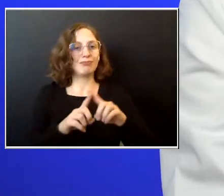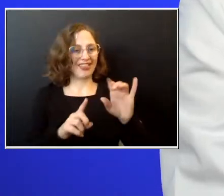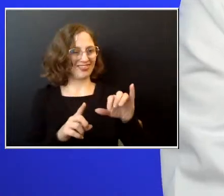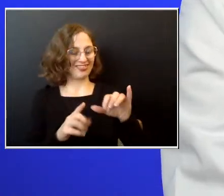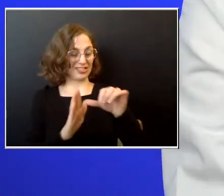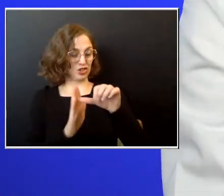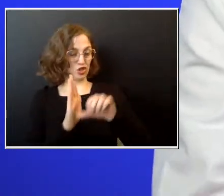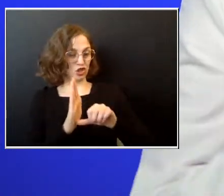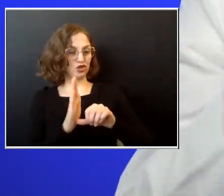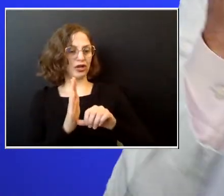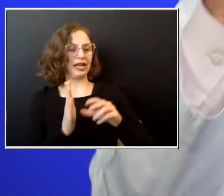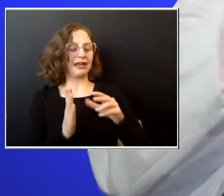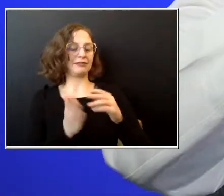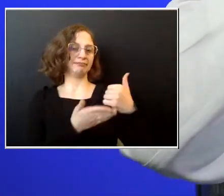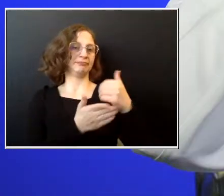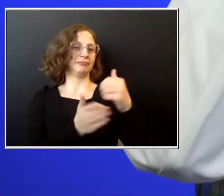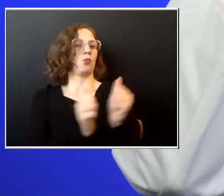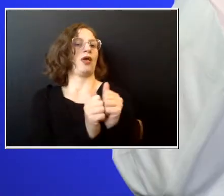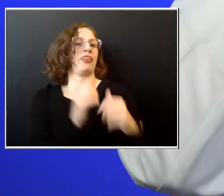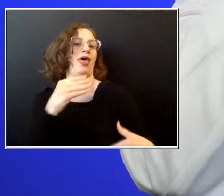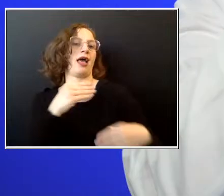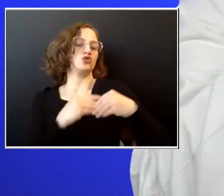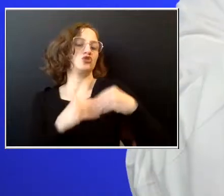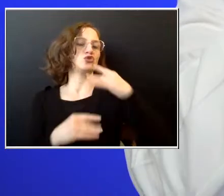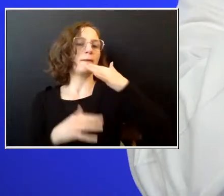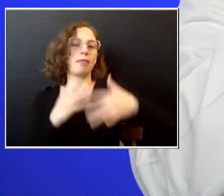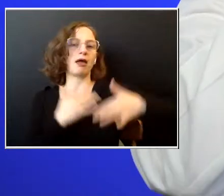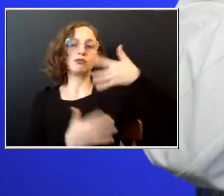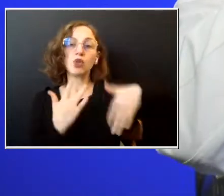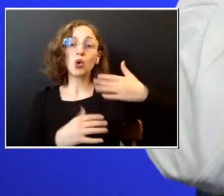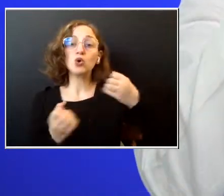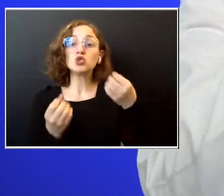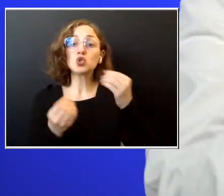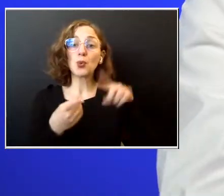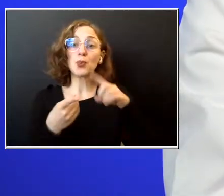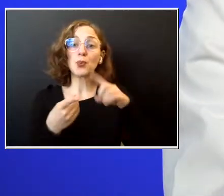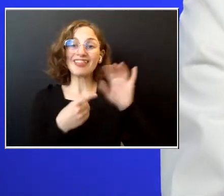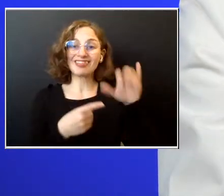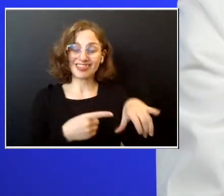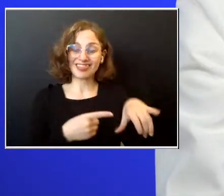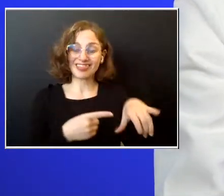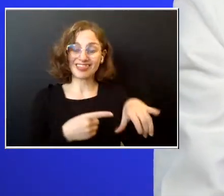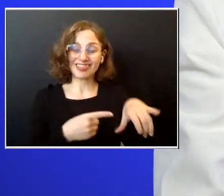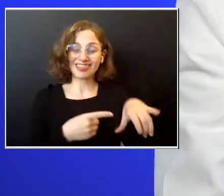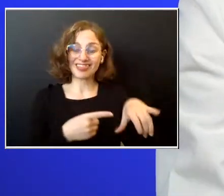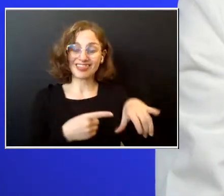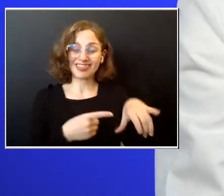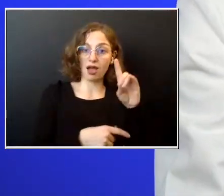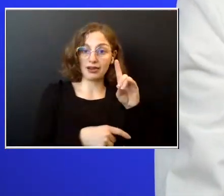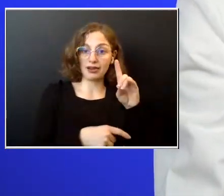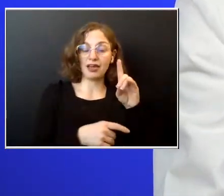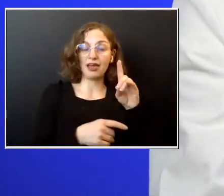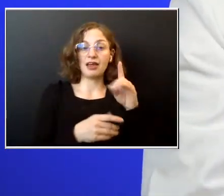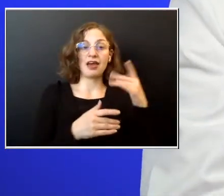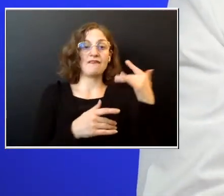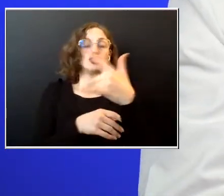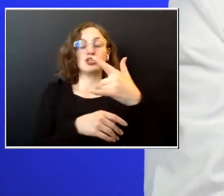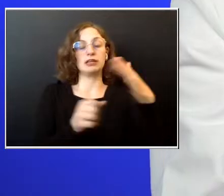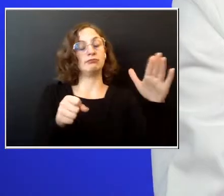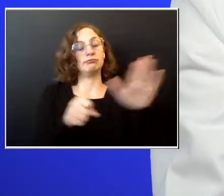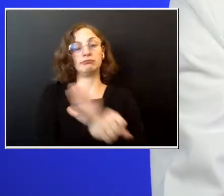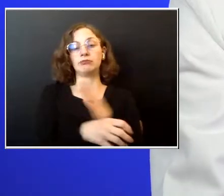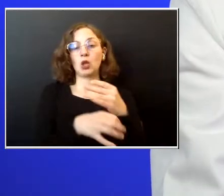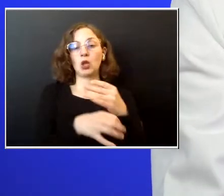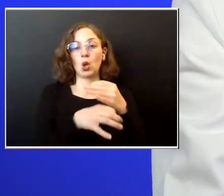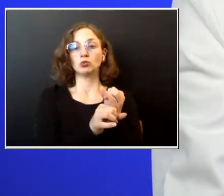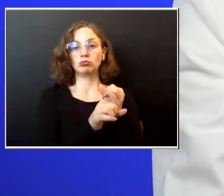closed completely, she will have had enough collaterals from what we did and from other parts of the brain, from the plumbing, to keep her from having